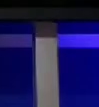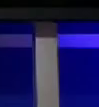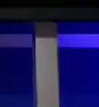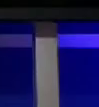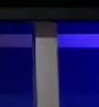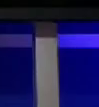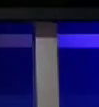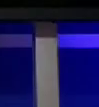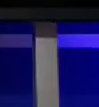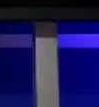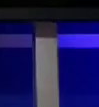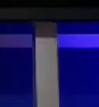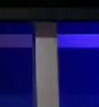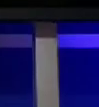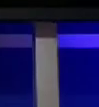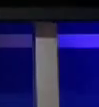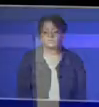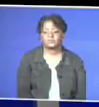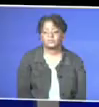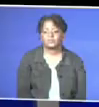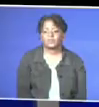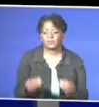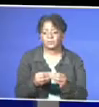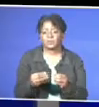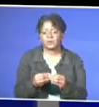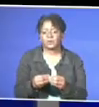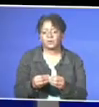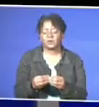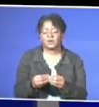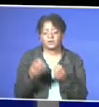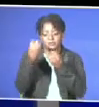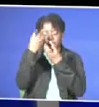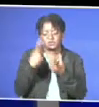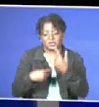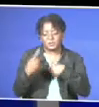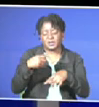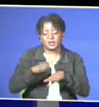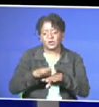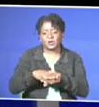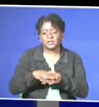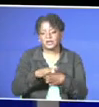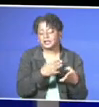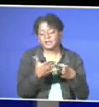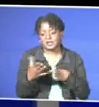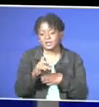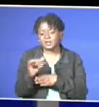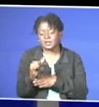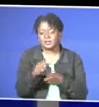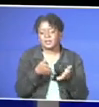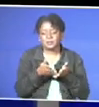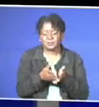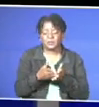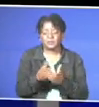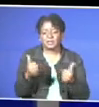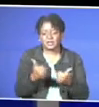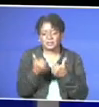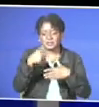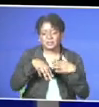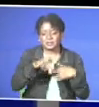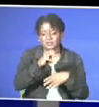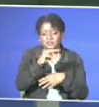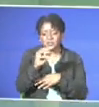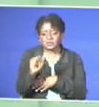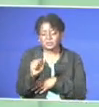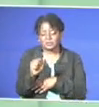Coming in this evening on that fatal boating accident in Exuma and the medical services offered in the aftermath. The country's main